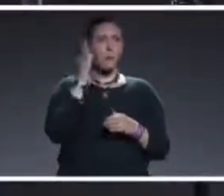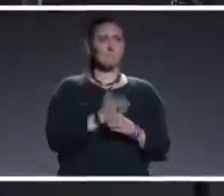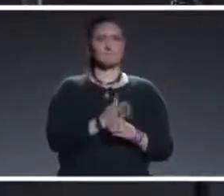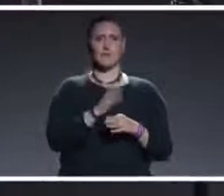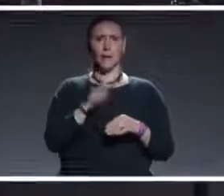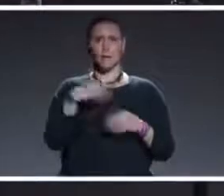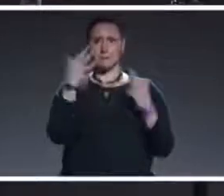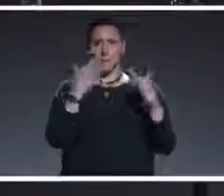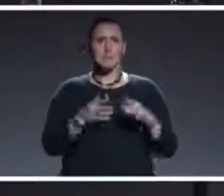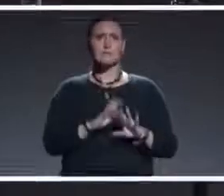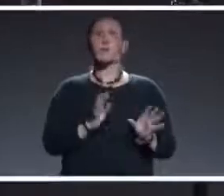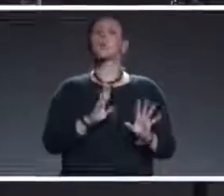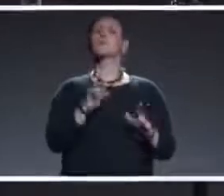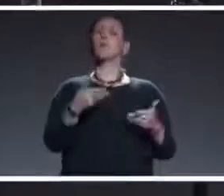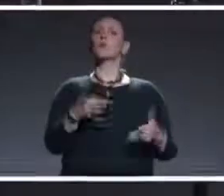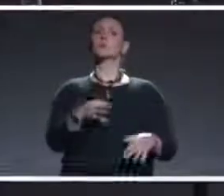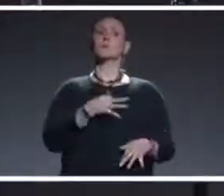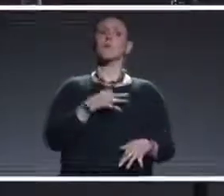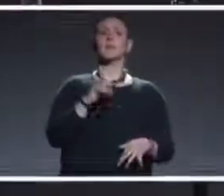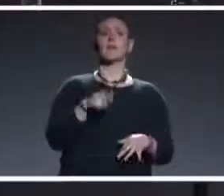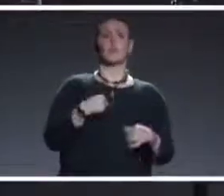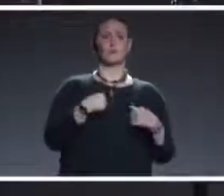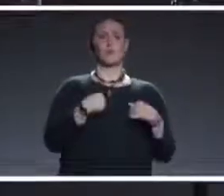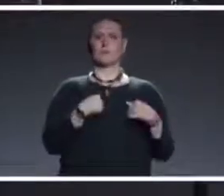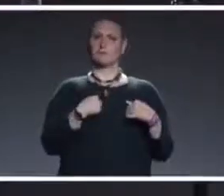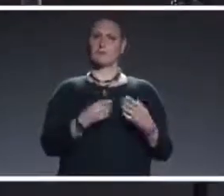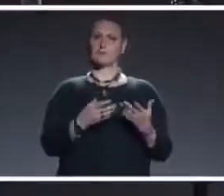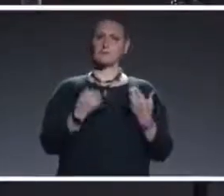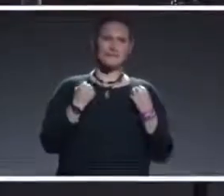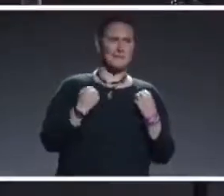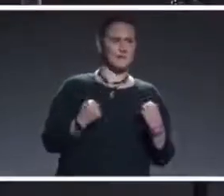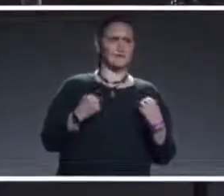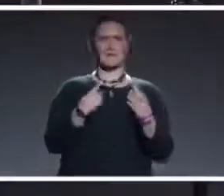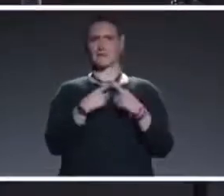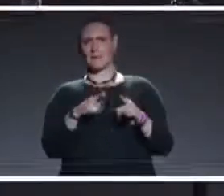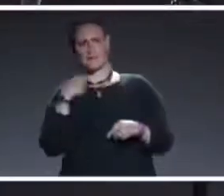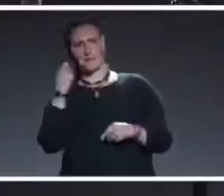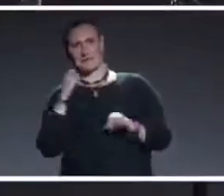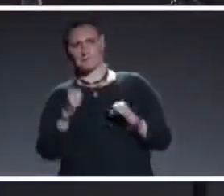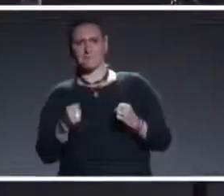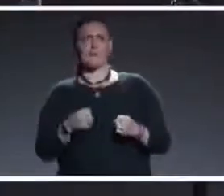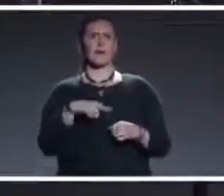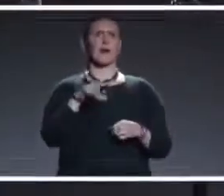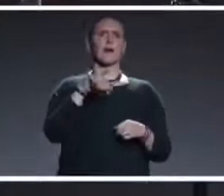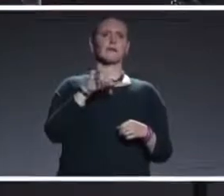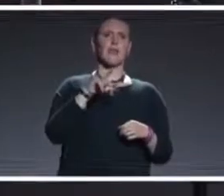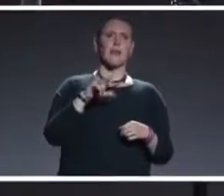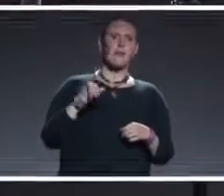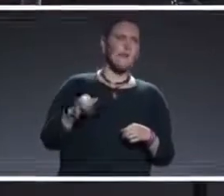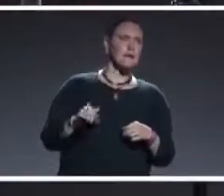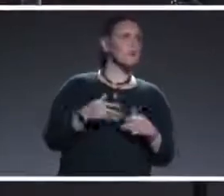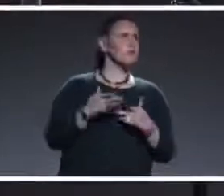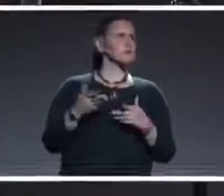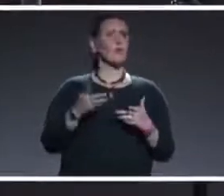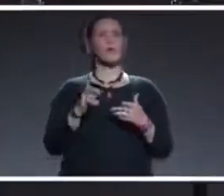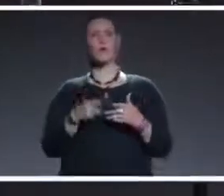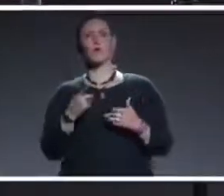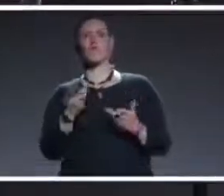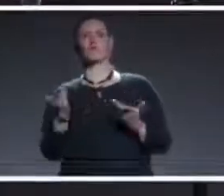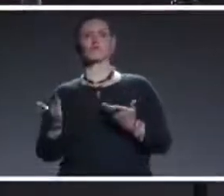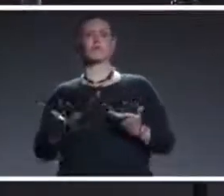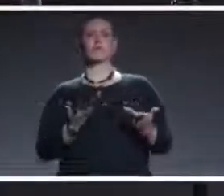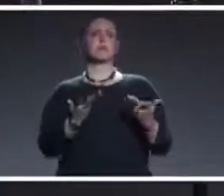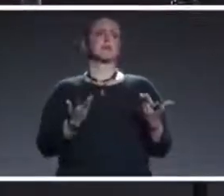another. I wasn't sure I was going to even make another film. Lily was sort of done, and Sense8